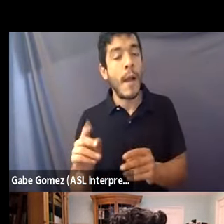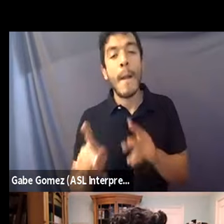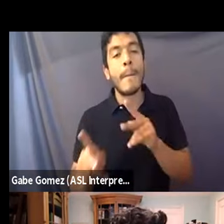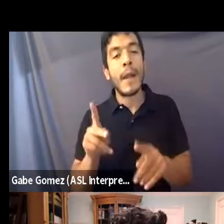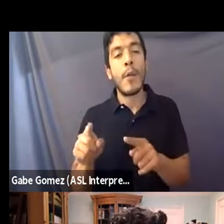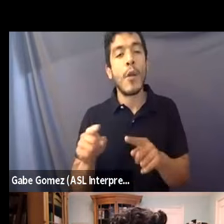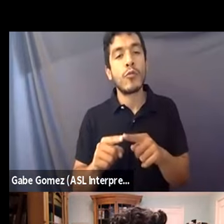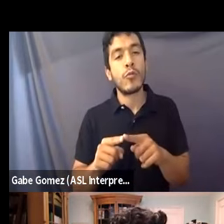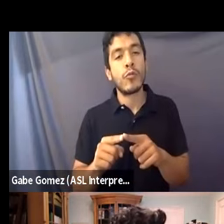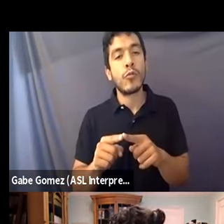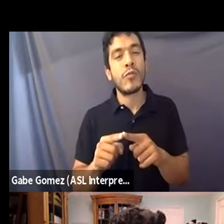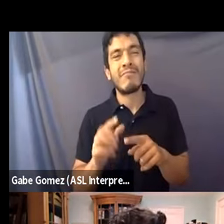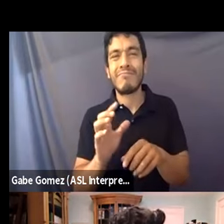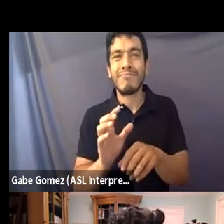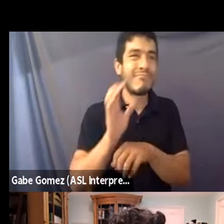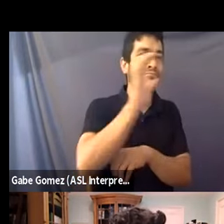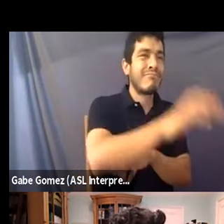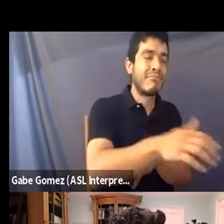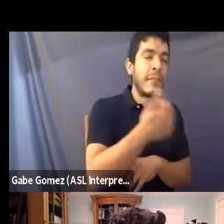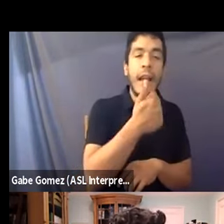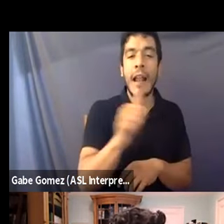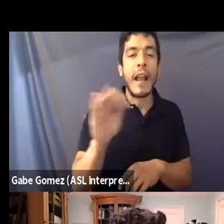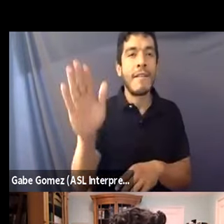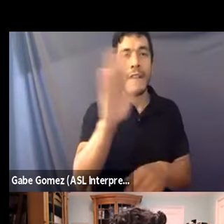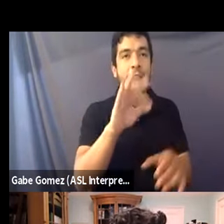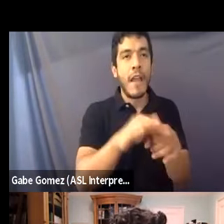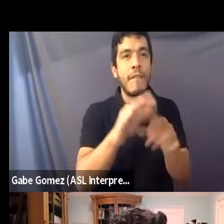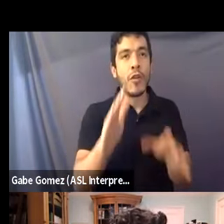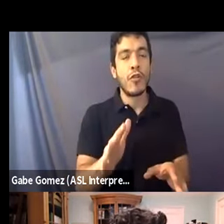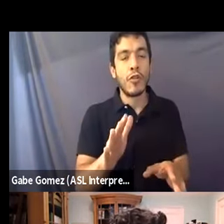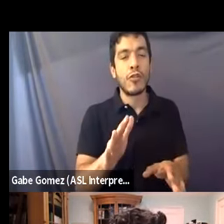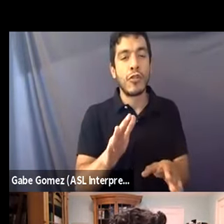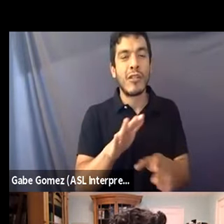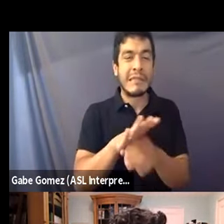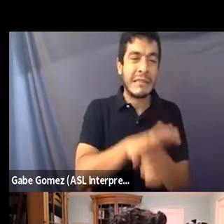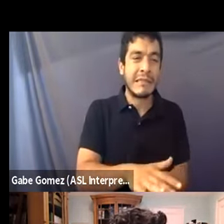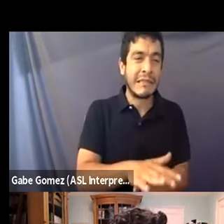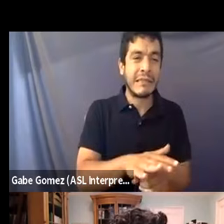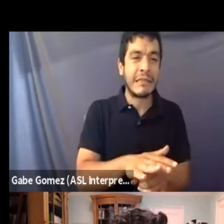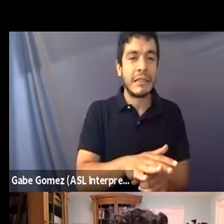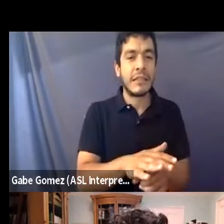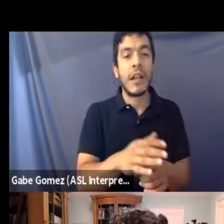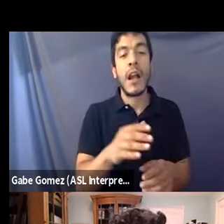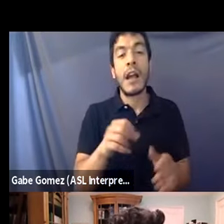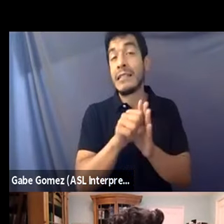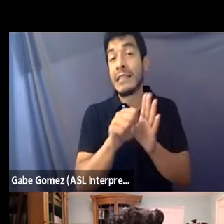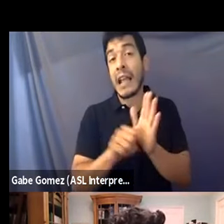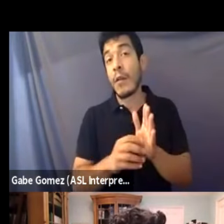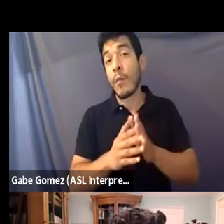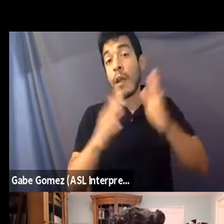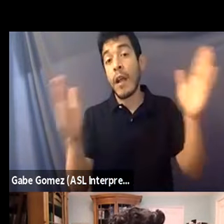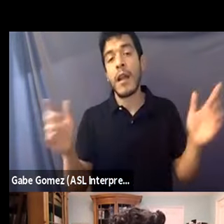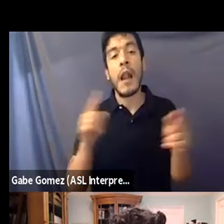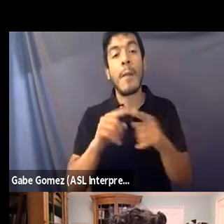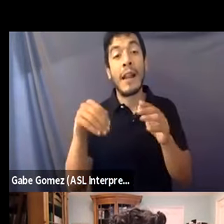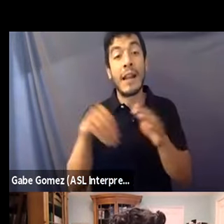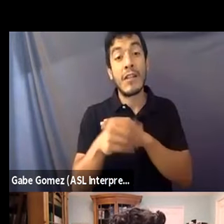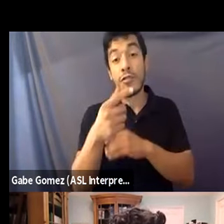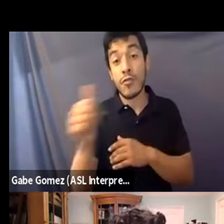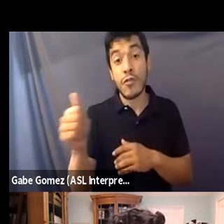overwhelm any of their voter suppression schemes on statewide. But because in Georgia, you want to talk about